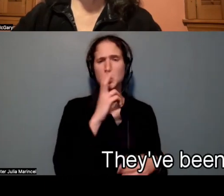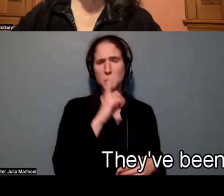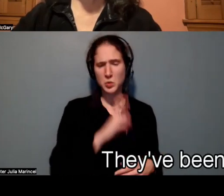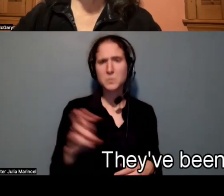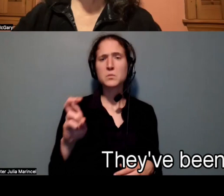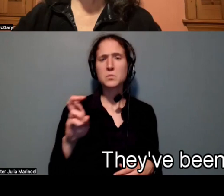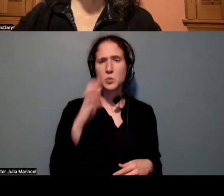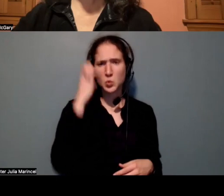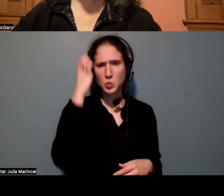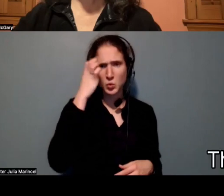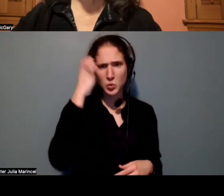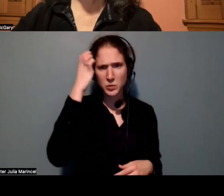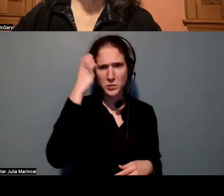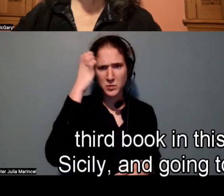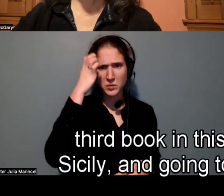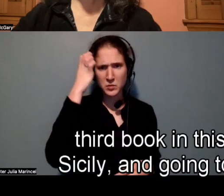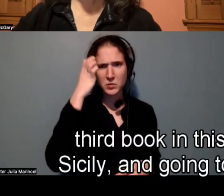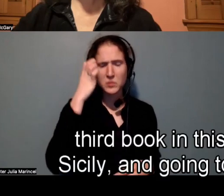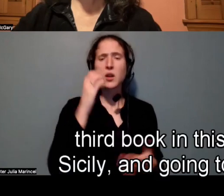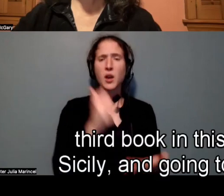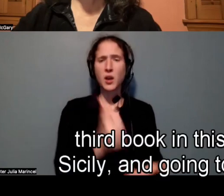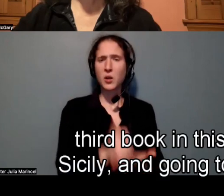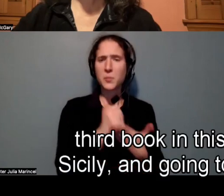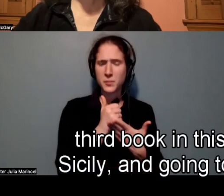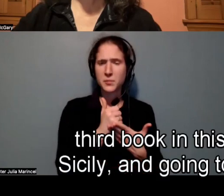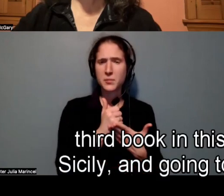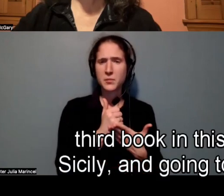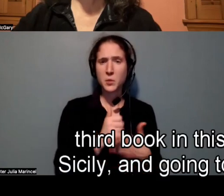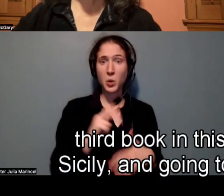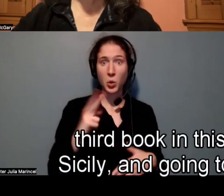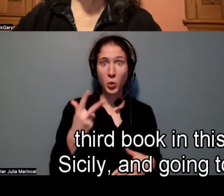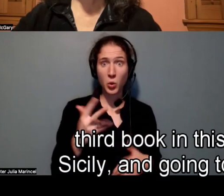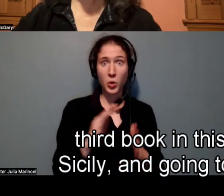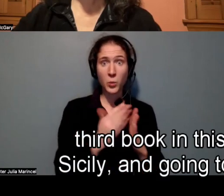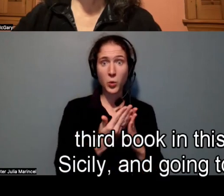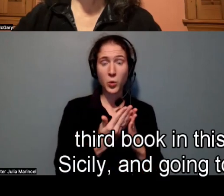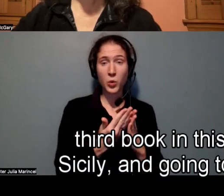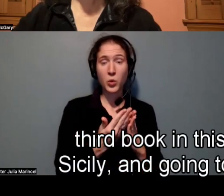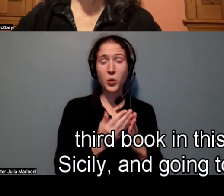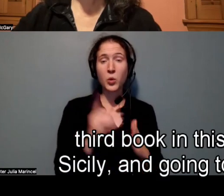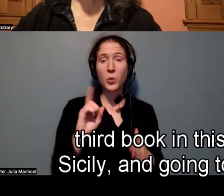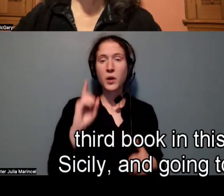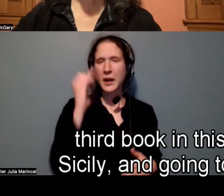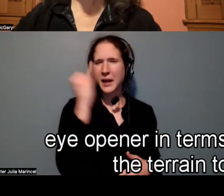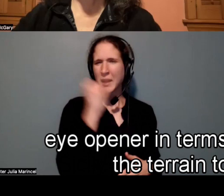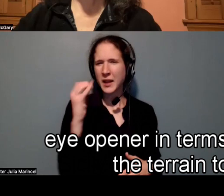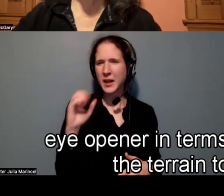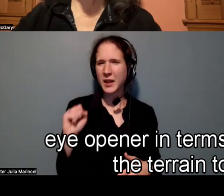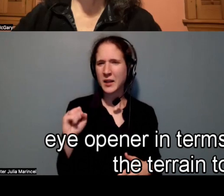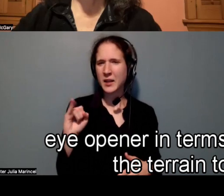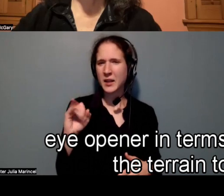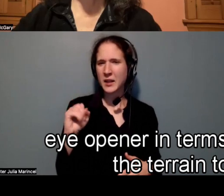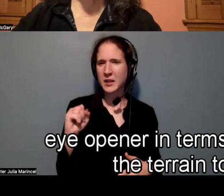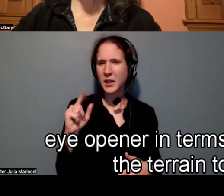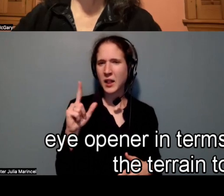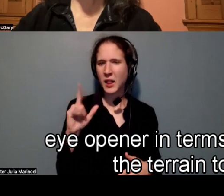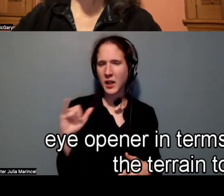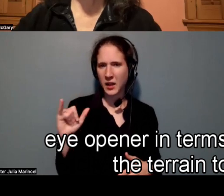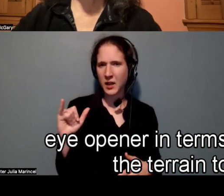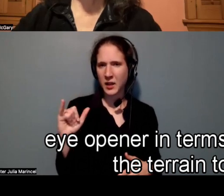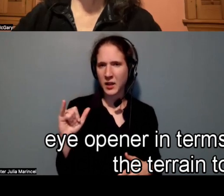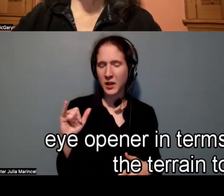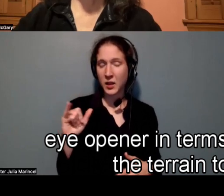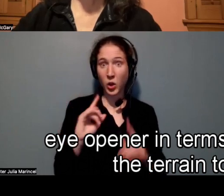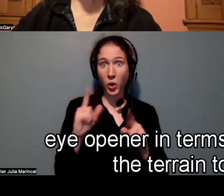They've been very helpful. The third book in this series was set in Sicily, and going to Sicily was a real eye-opener in